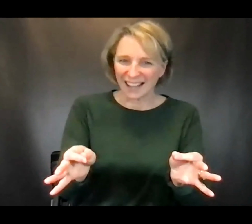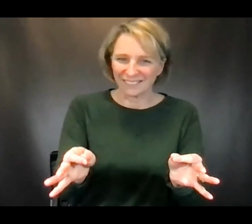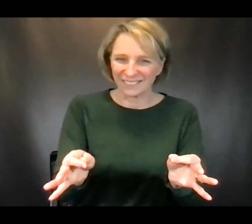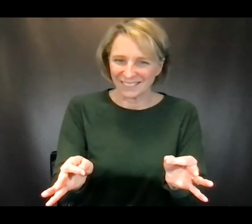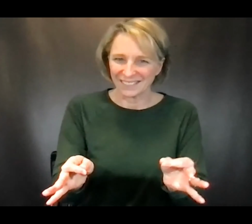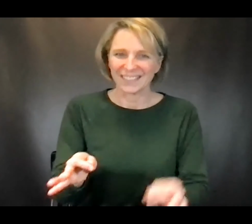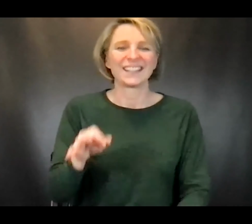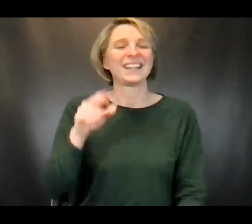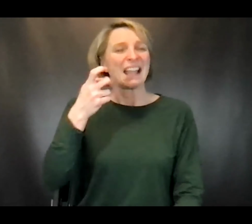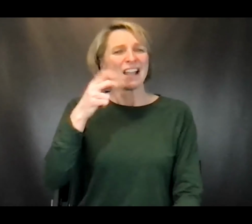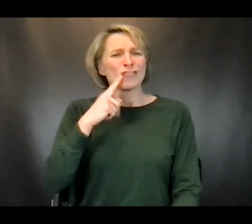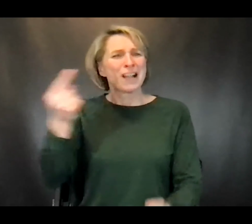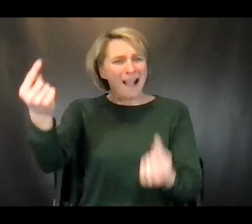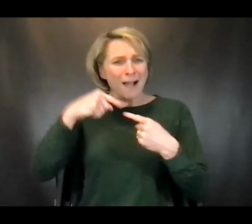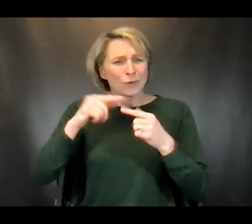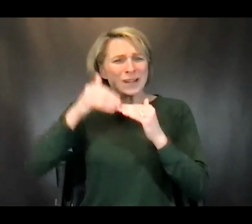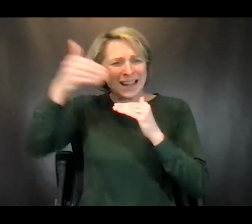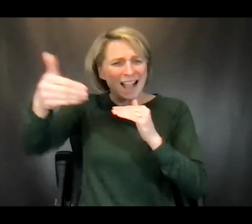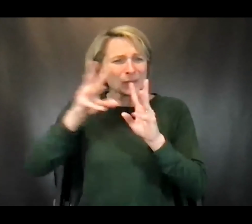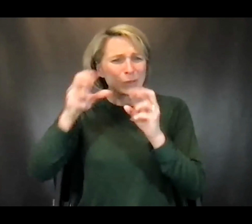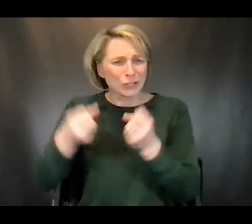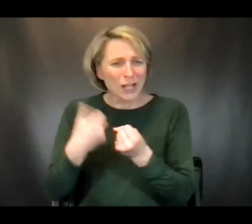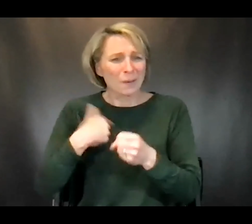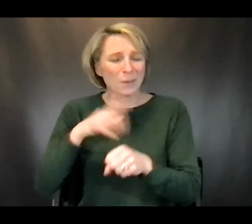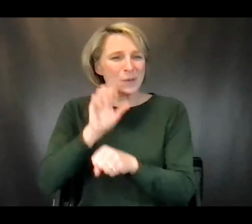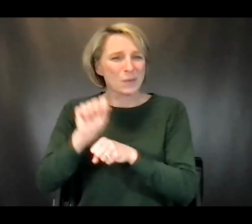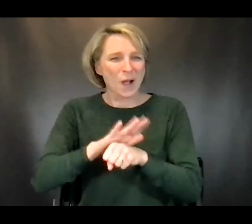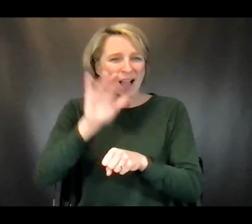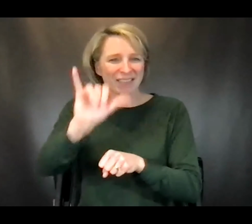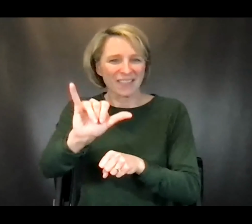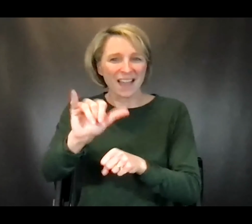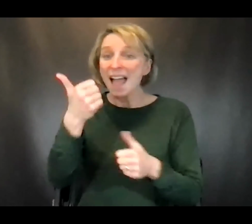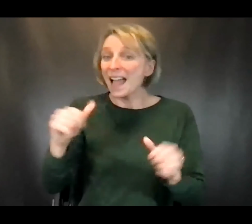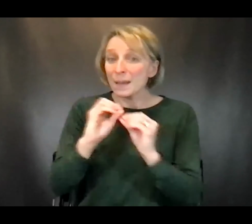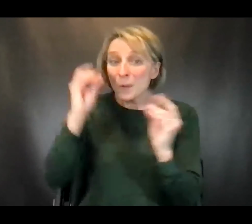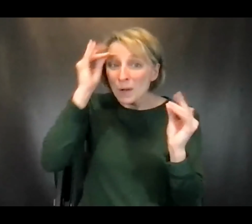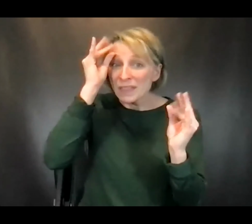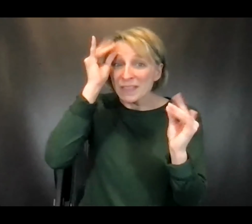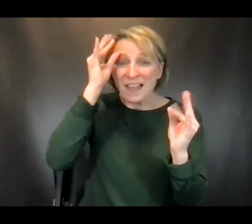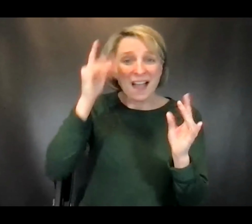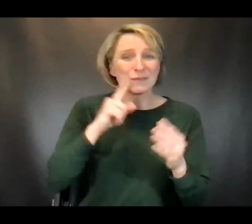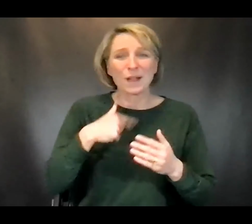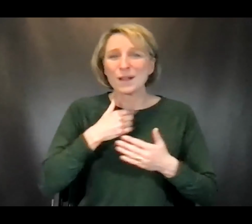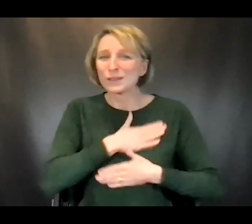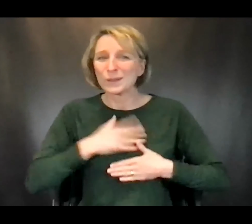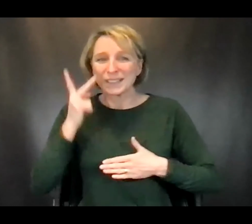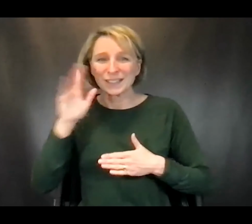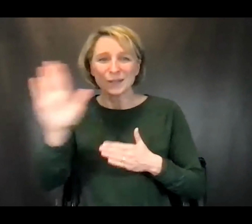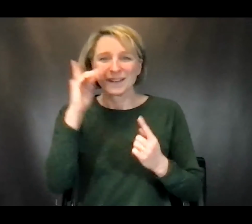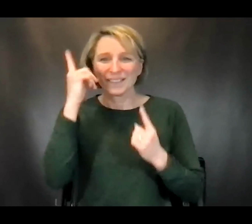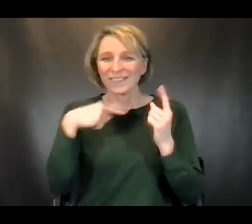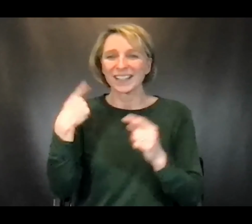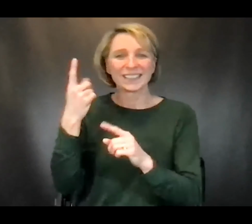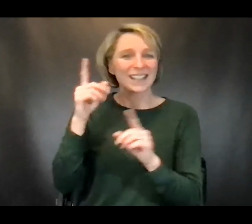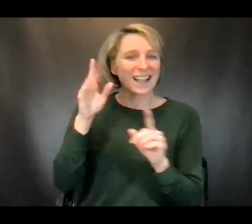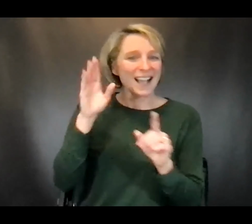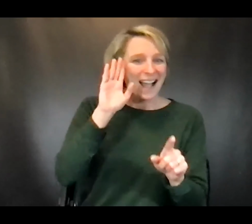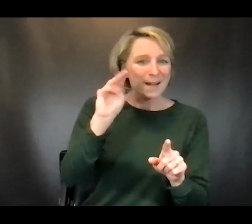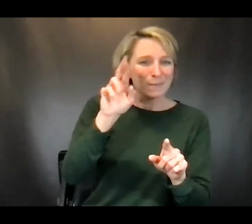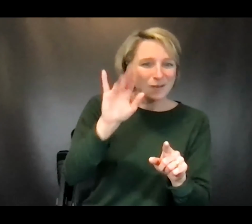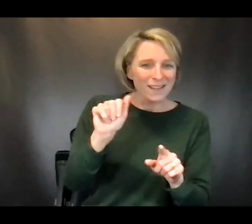Come to the next workshop. We'll work on it. Any other thoughts? I'm just loving seeing people's faces. Hi, Maria. Hi,